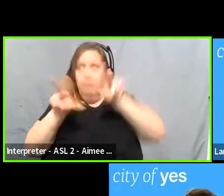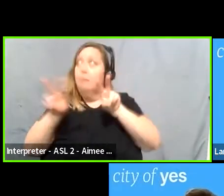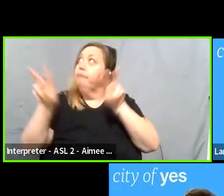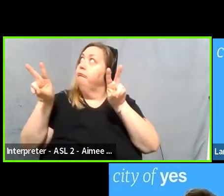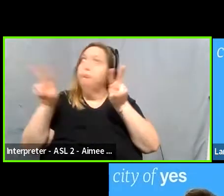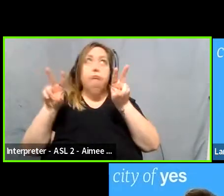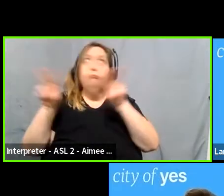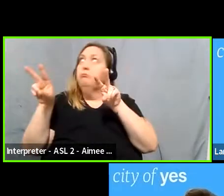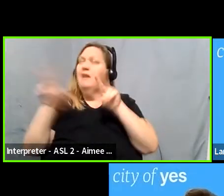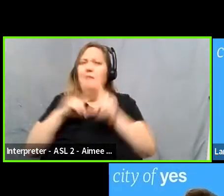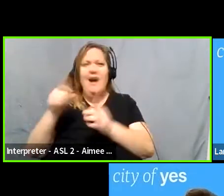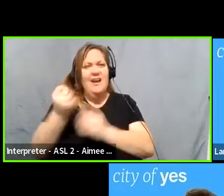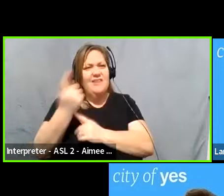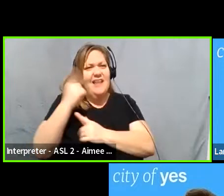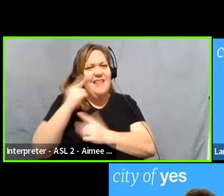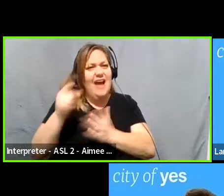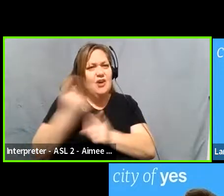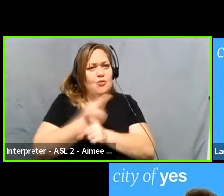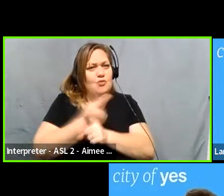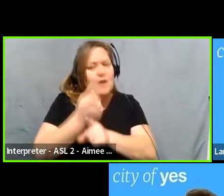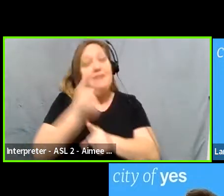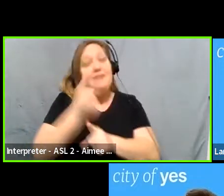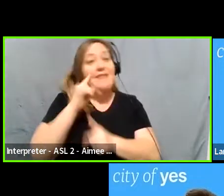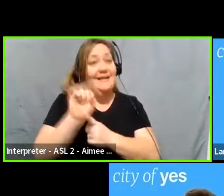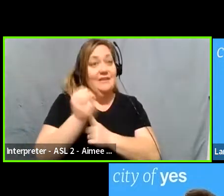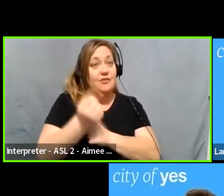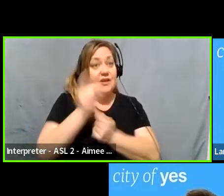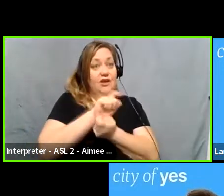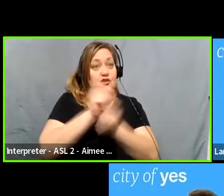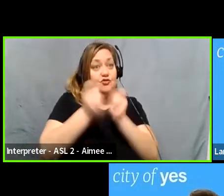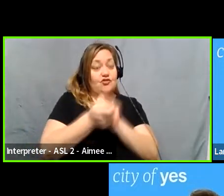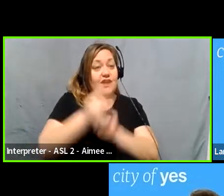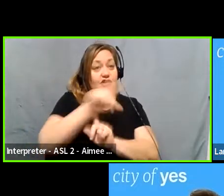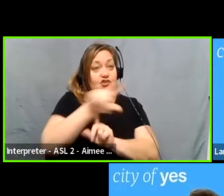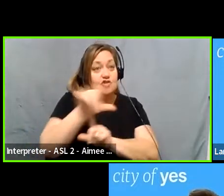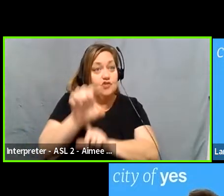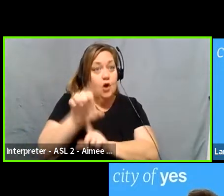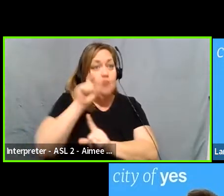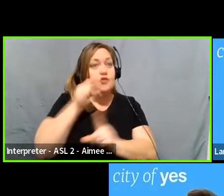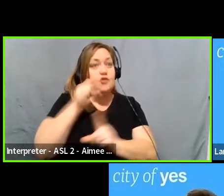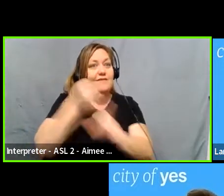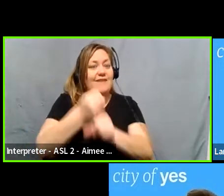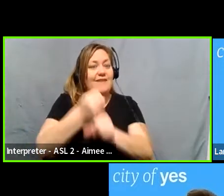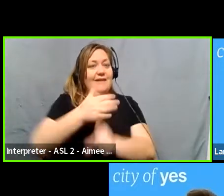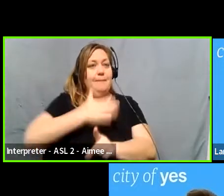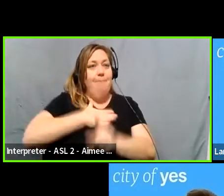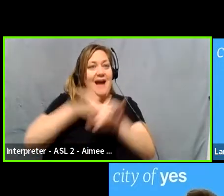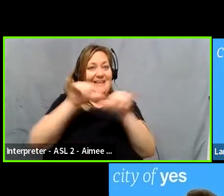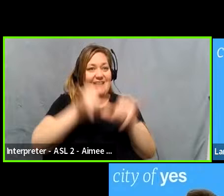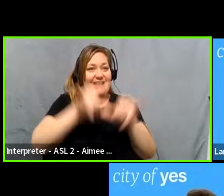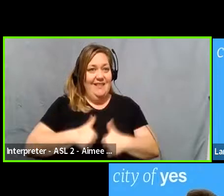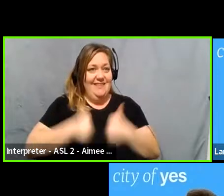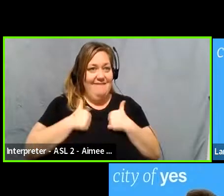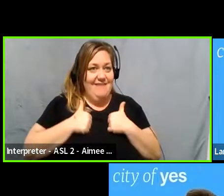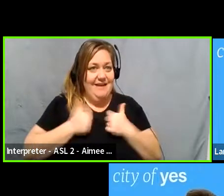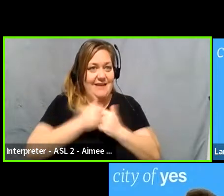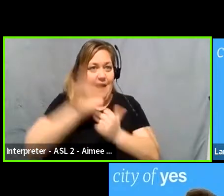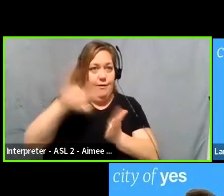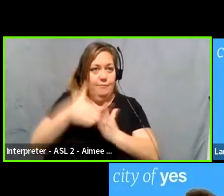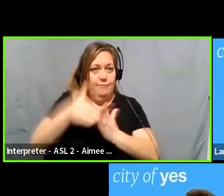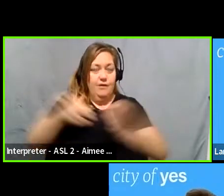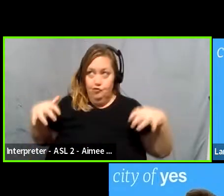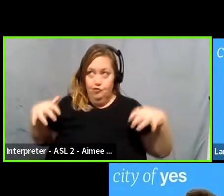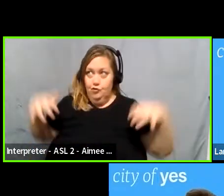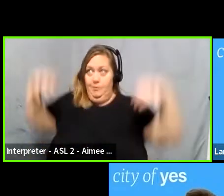that correctly? And if that is the case, because you changed the zoning, then you've affected my standard of living because now I'm in the middle of two big